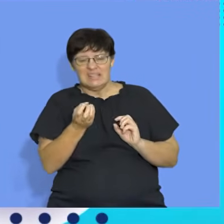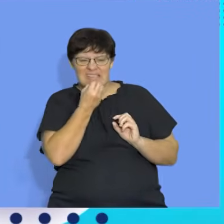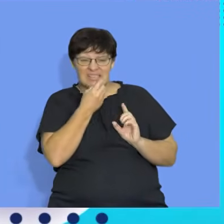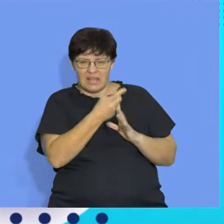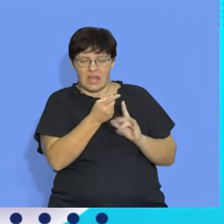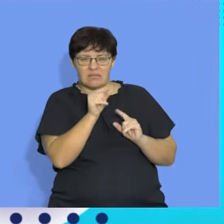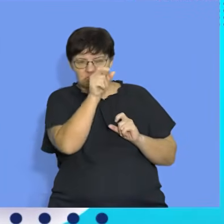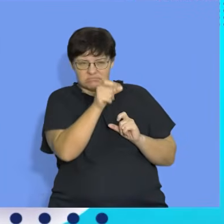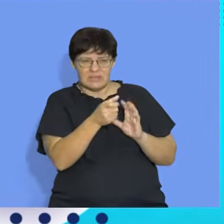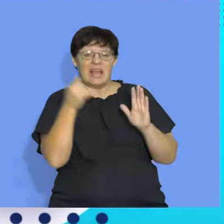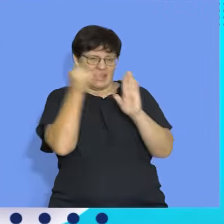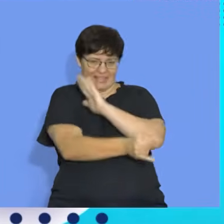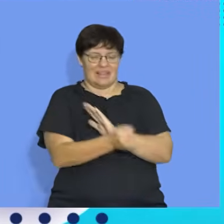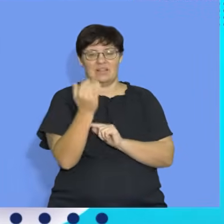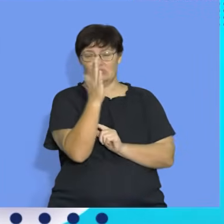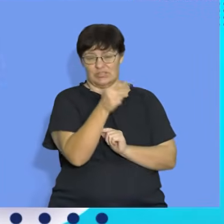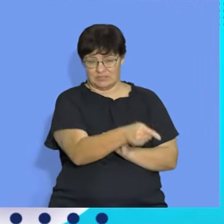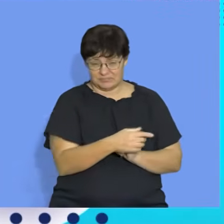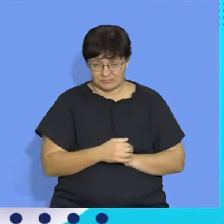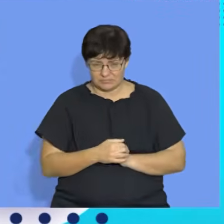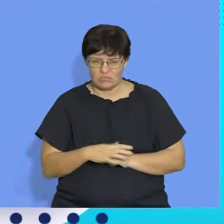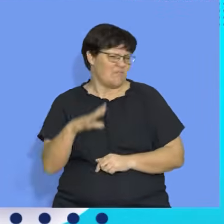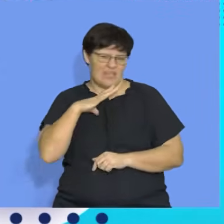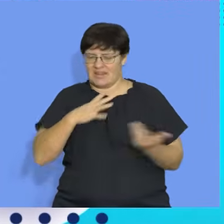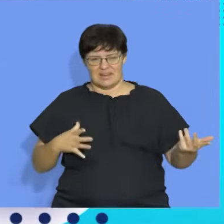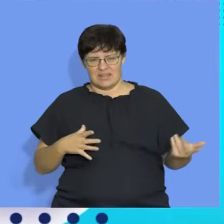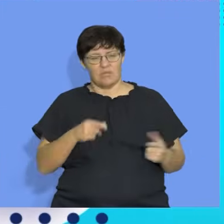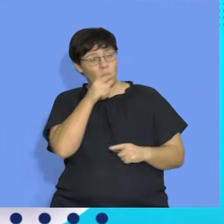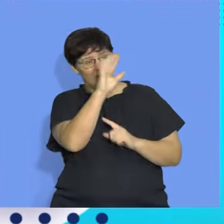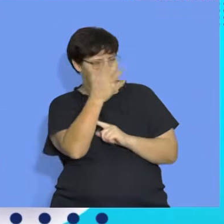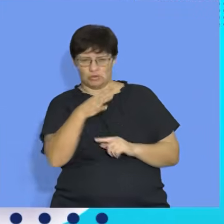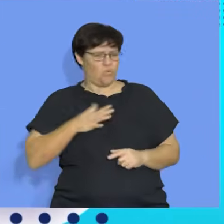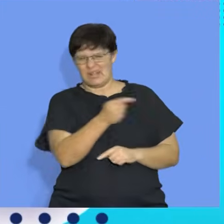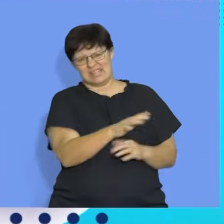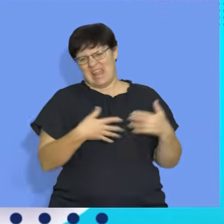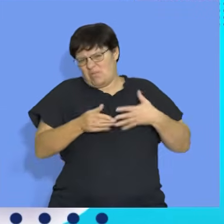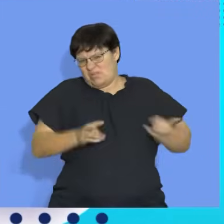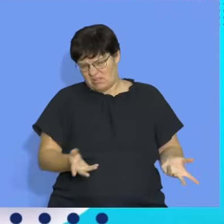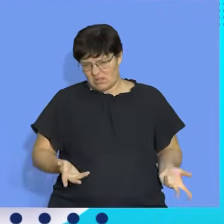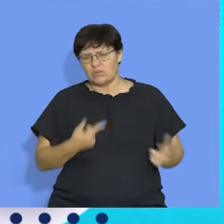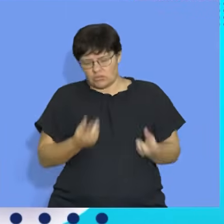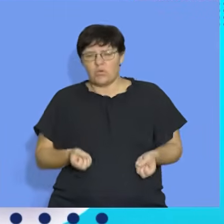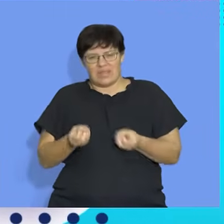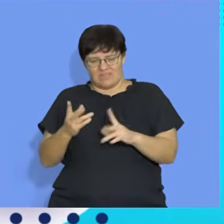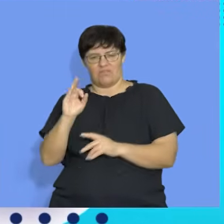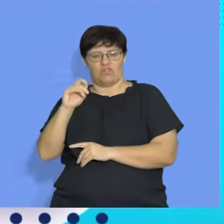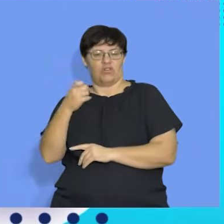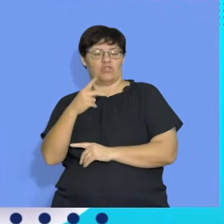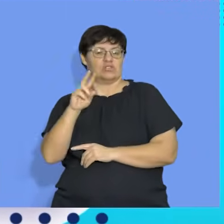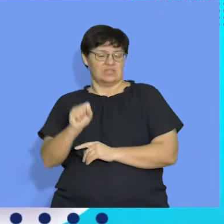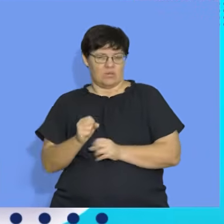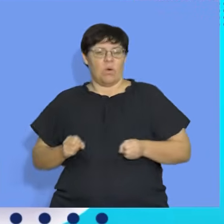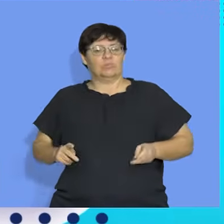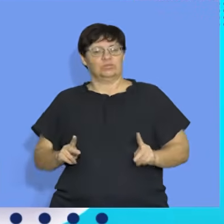and it ultimately kills it. So it's fine, all right? We don't want that tree anymore, and we give the fungus an opportunity,